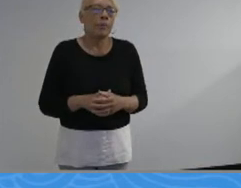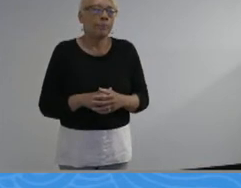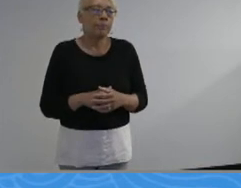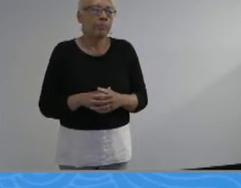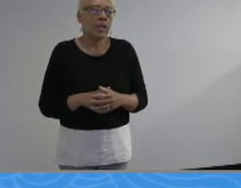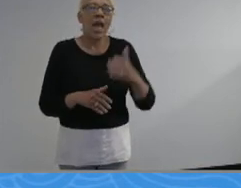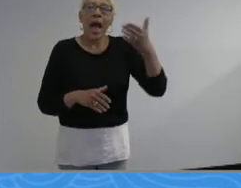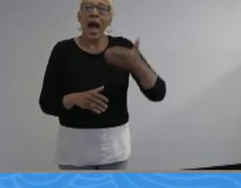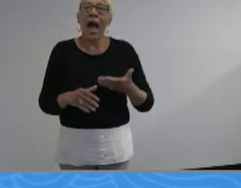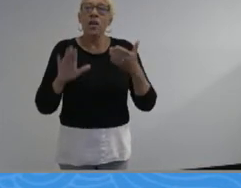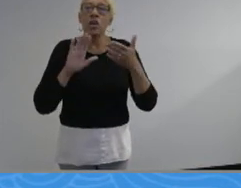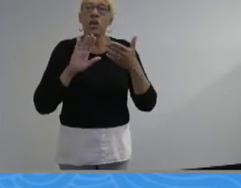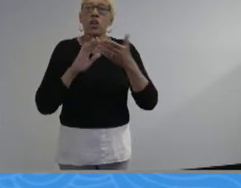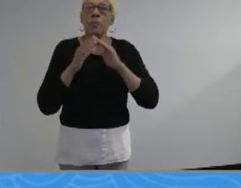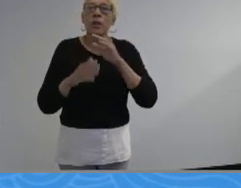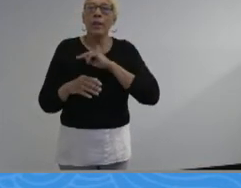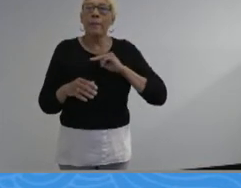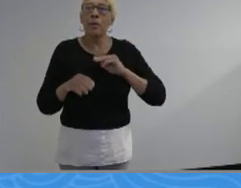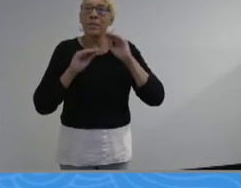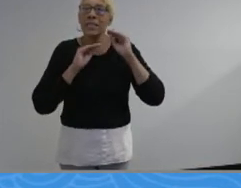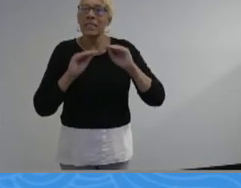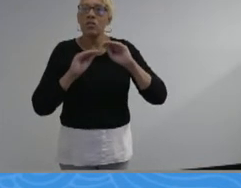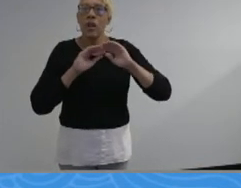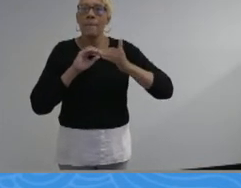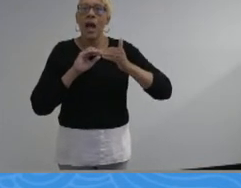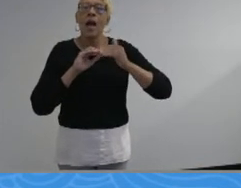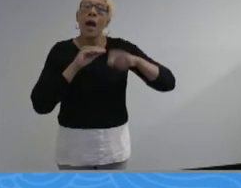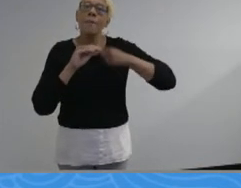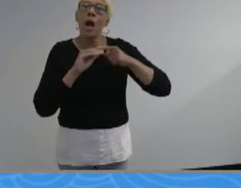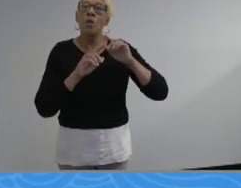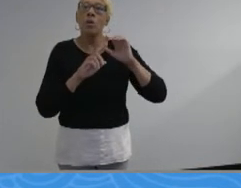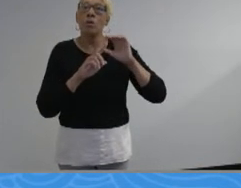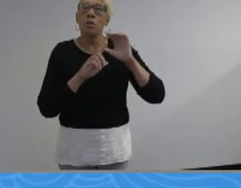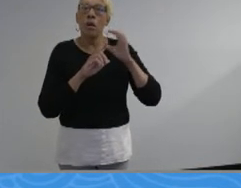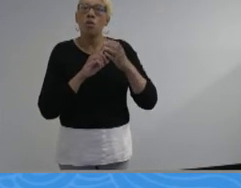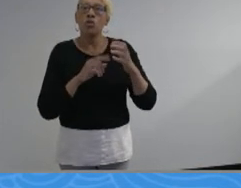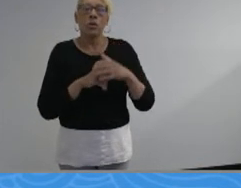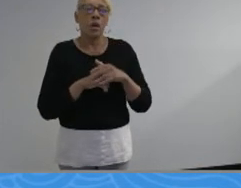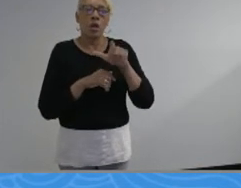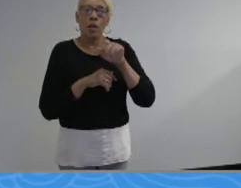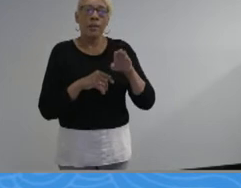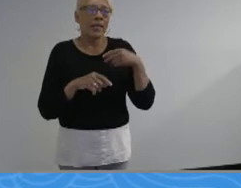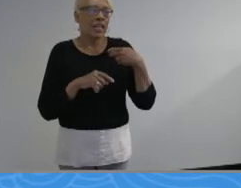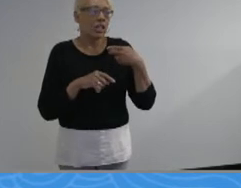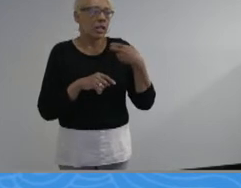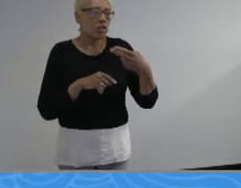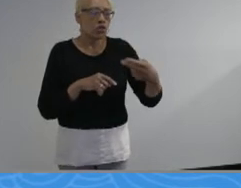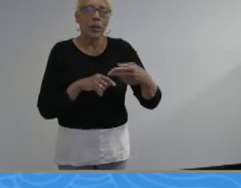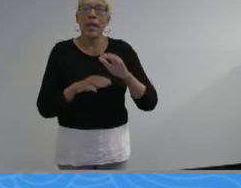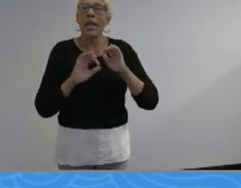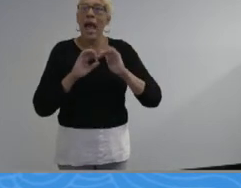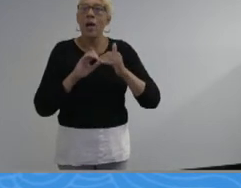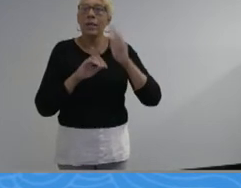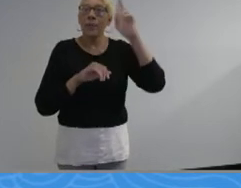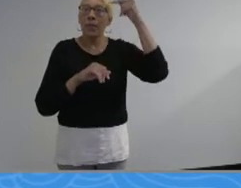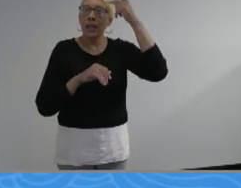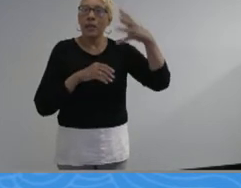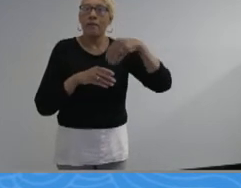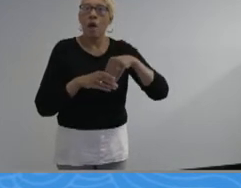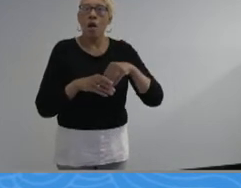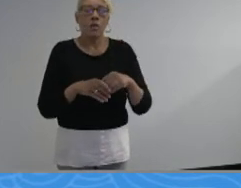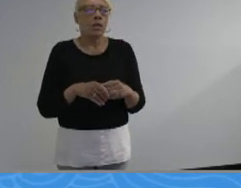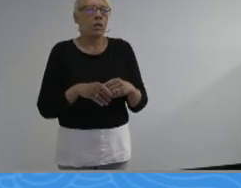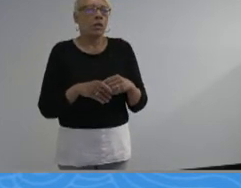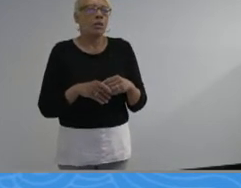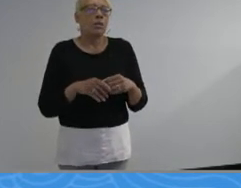community members to teach students about culture, Long Beach history, how to get politically involved,